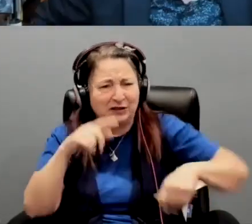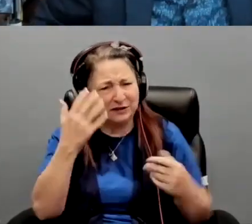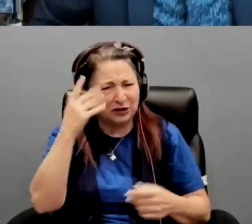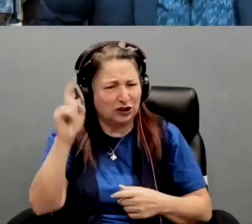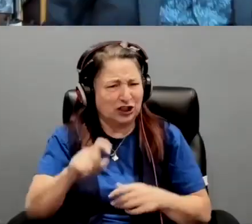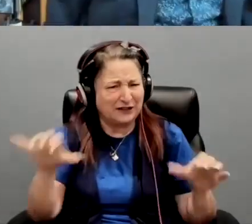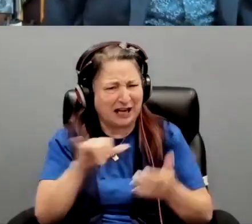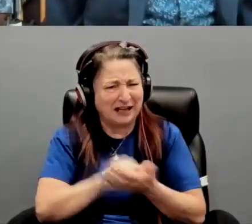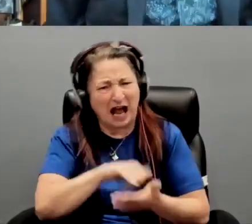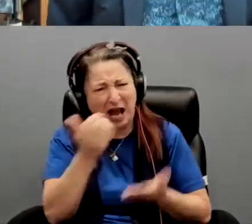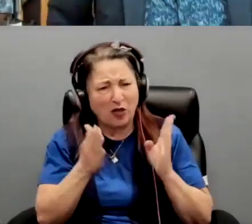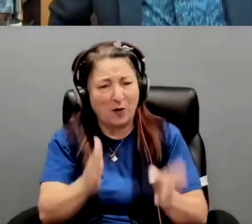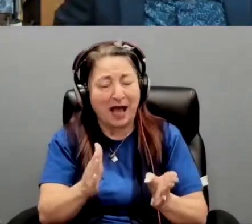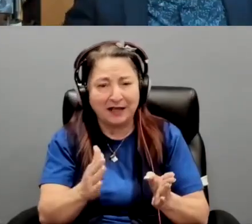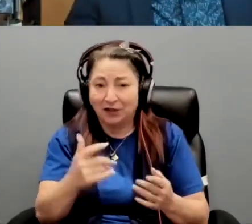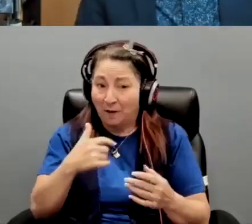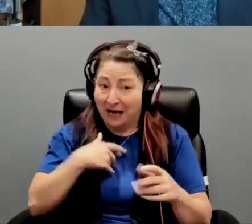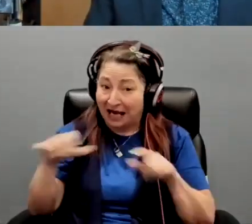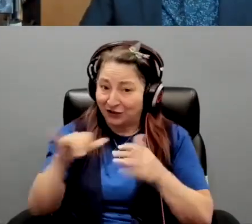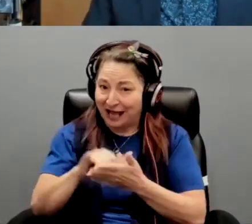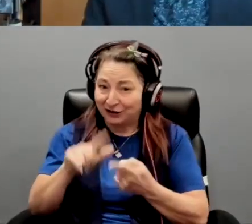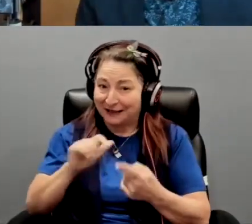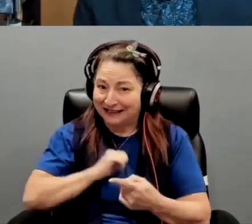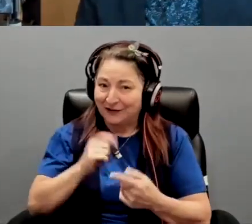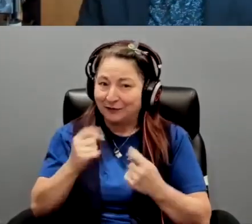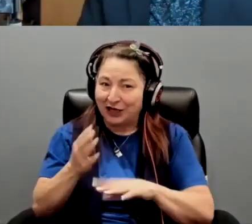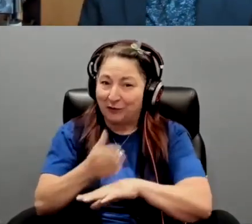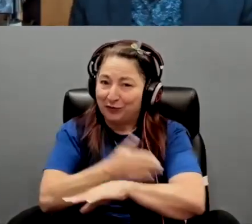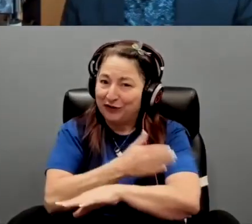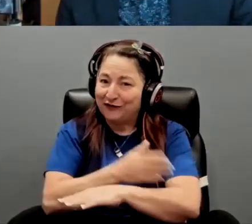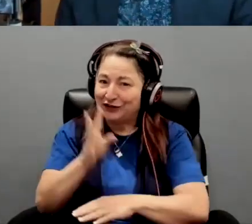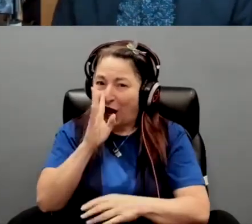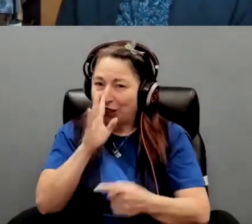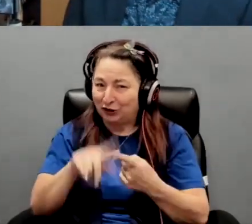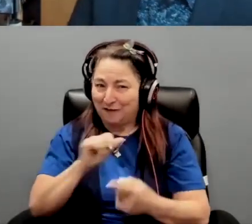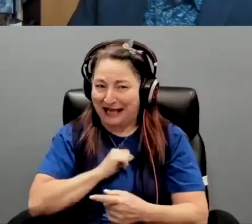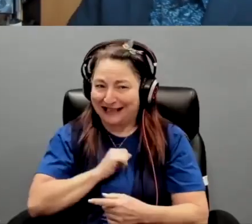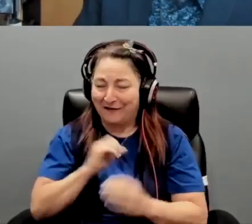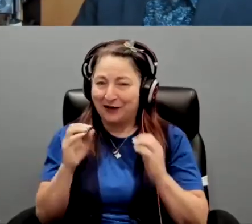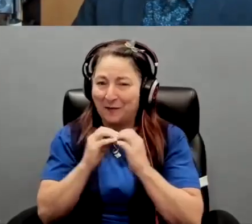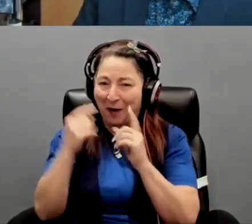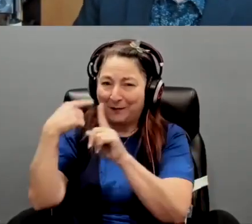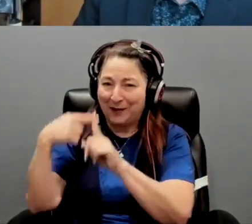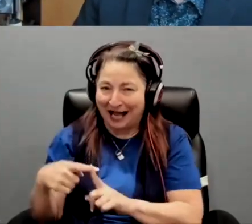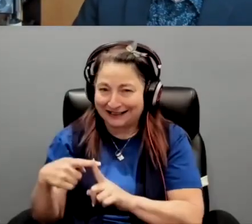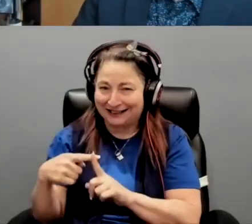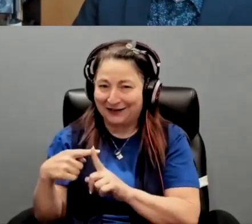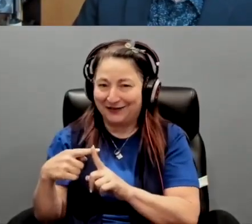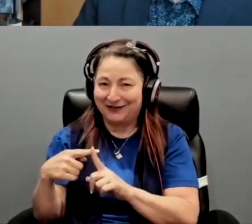that. So why do I do it to myself? So I'm definitely trying to get better at doing more